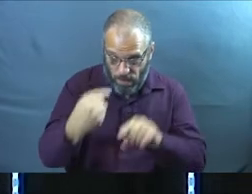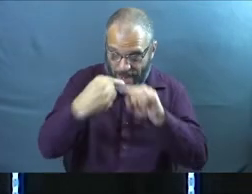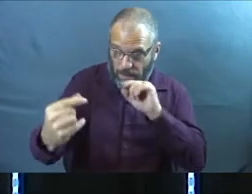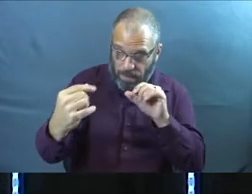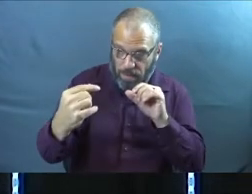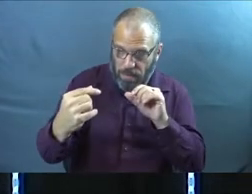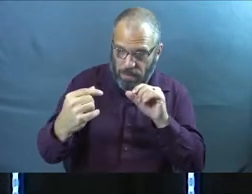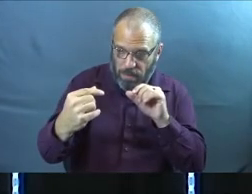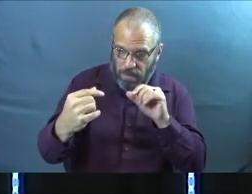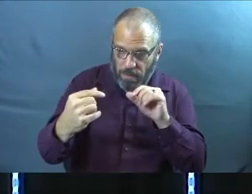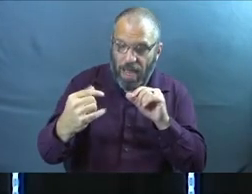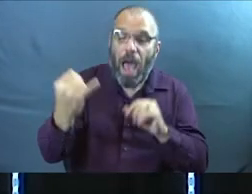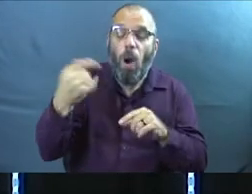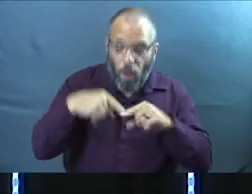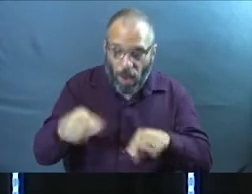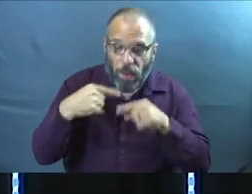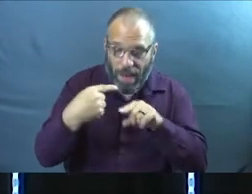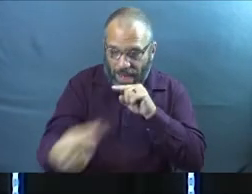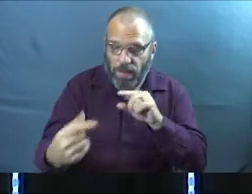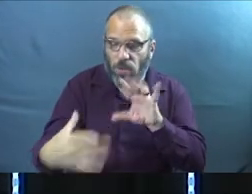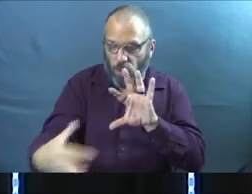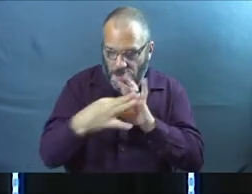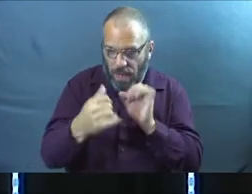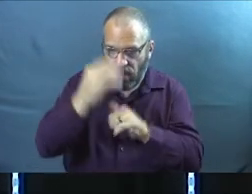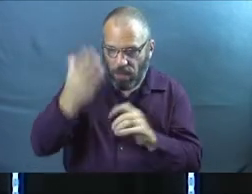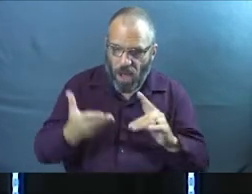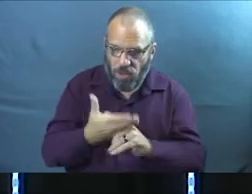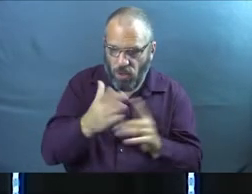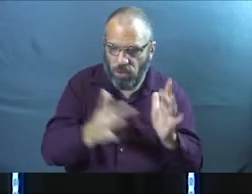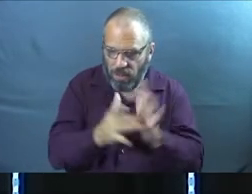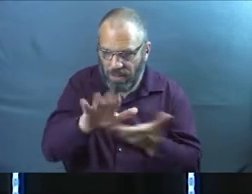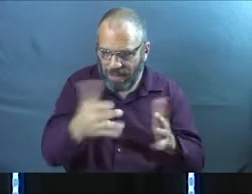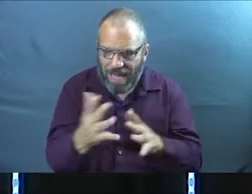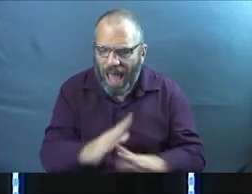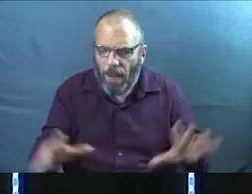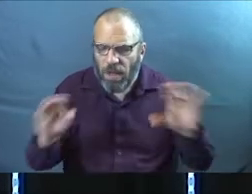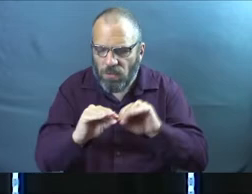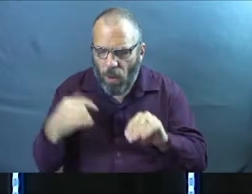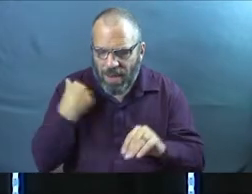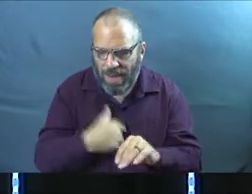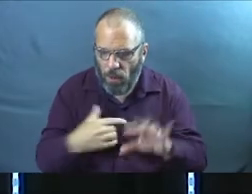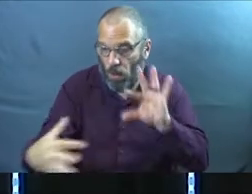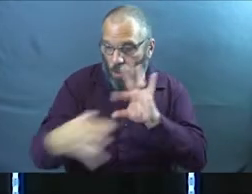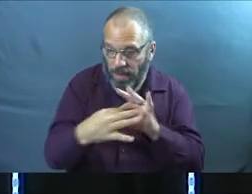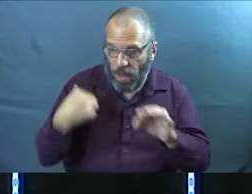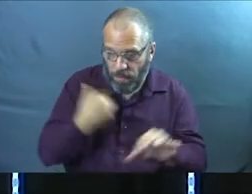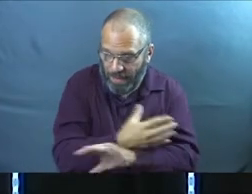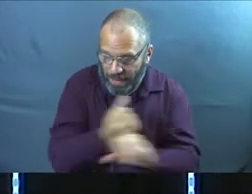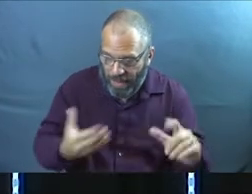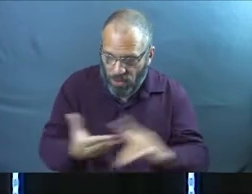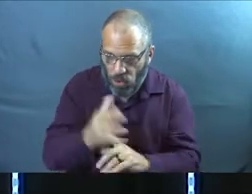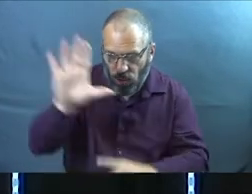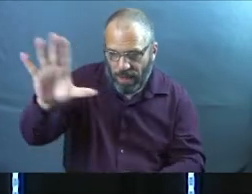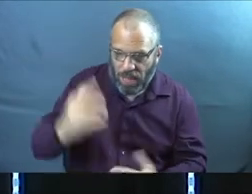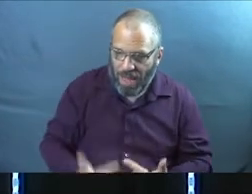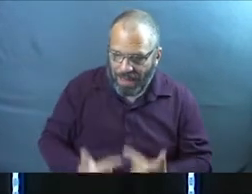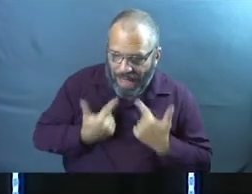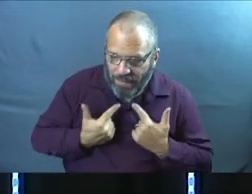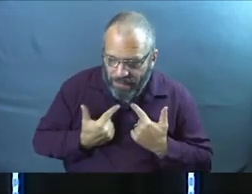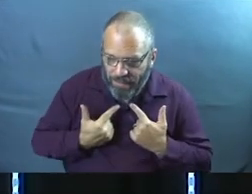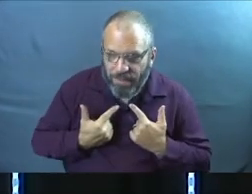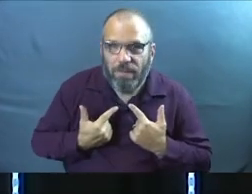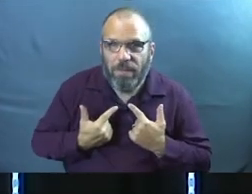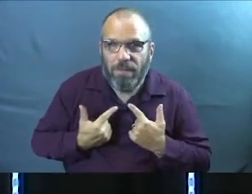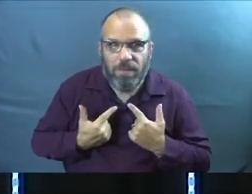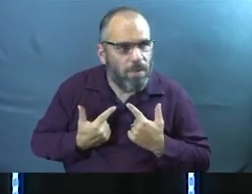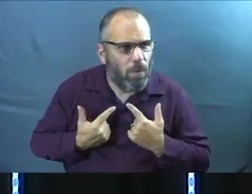enemies, for if while we were enemies, we were reconciled to God by the death of his son, how much more now that we are reconciled shall we be saved by his life?